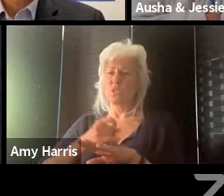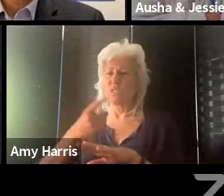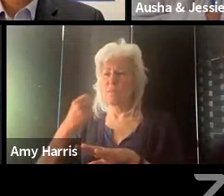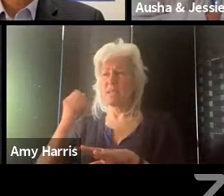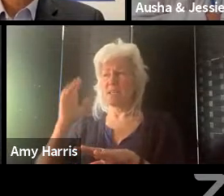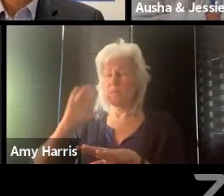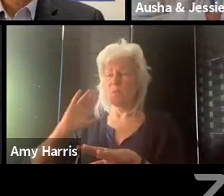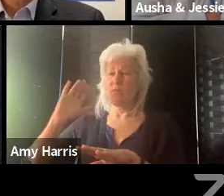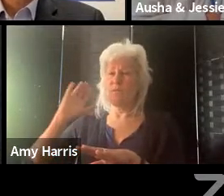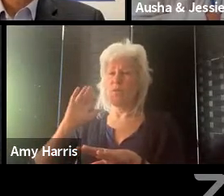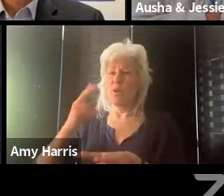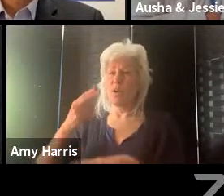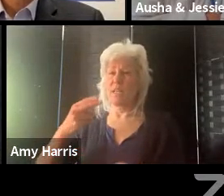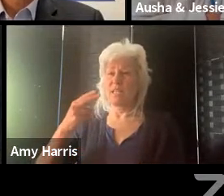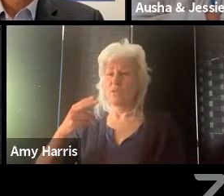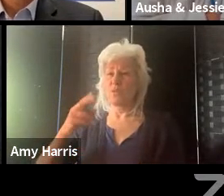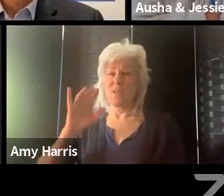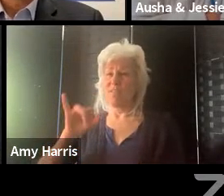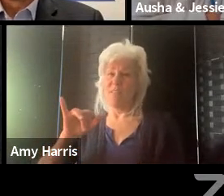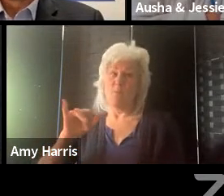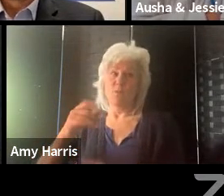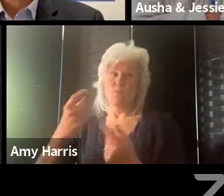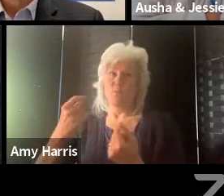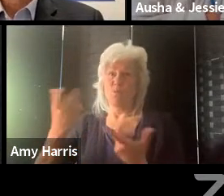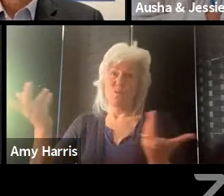time in history the solution.